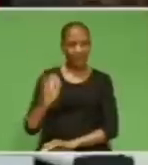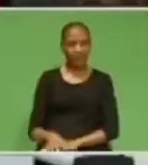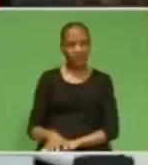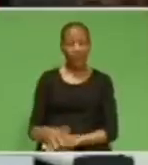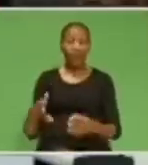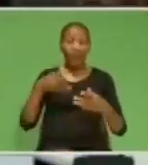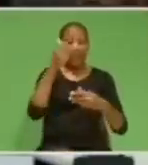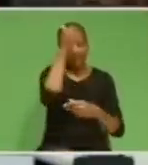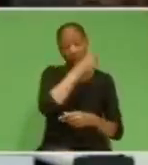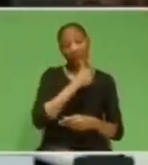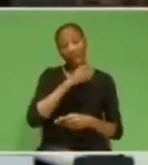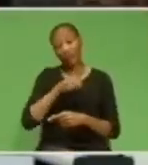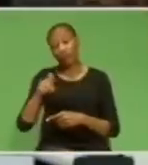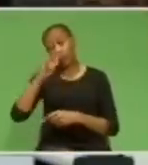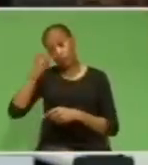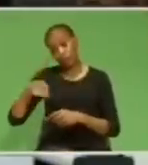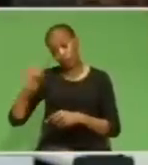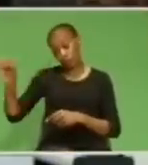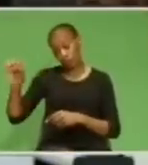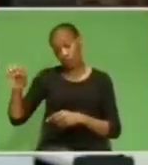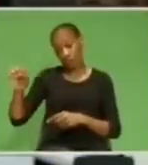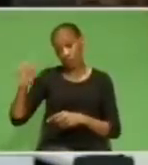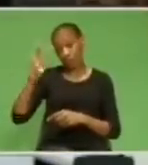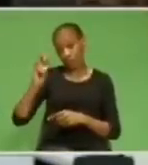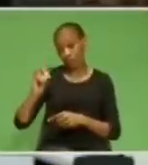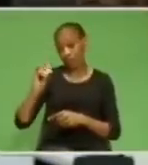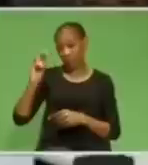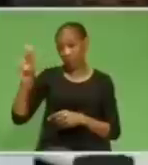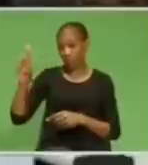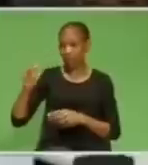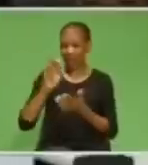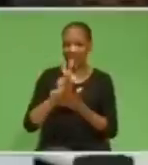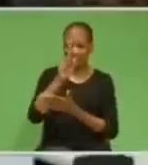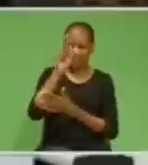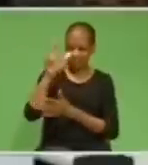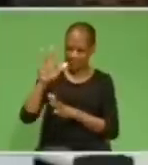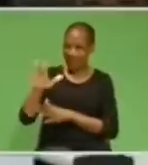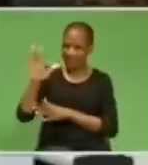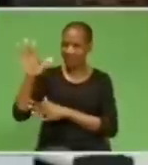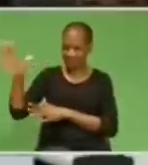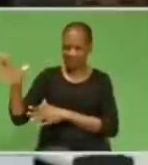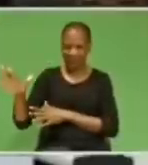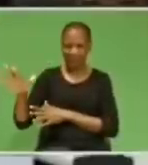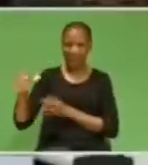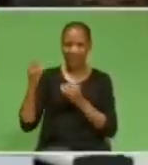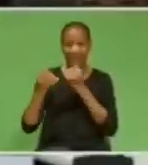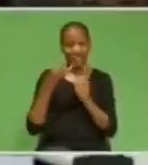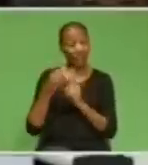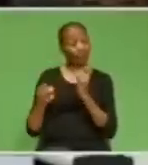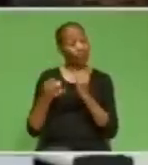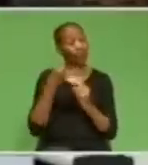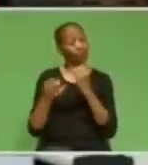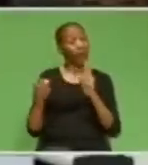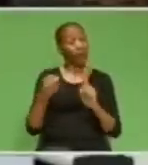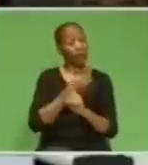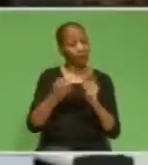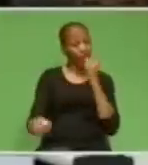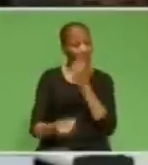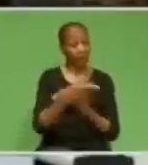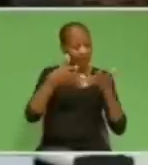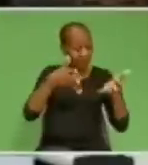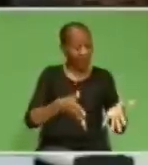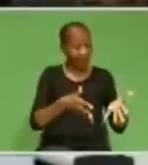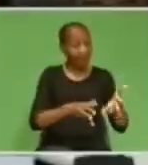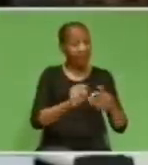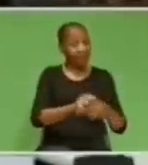just between April and June 2022, there were 11,855 cases of reported sexual assaults in this country, and